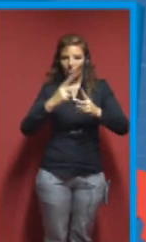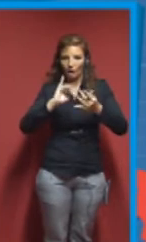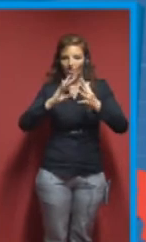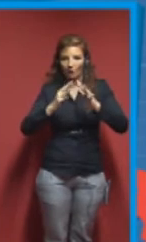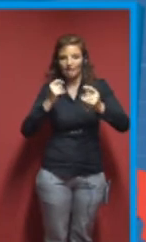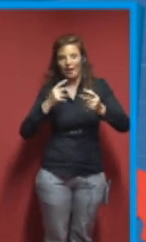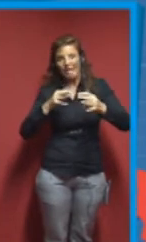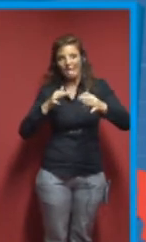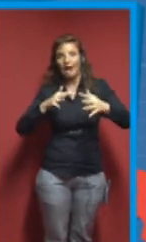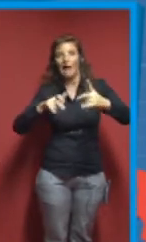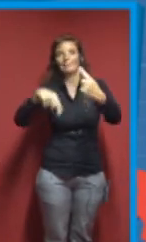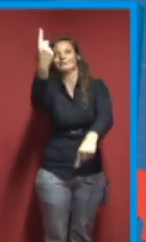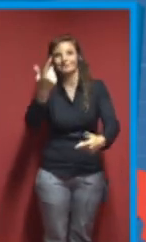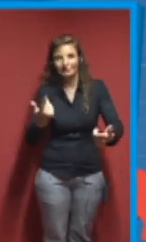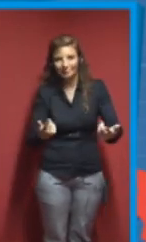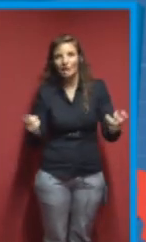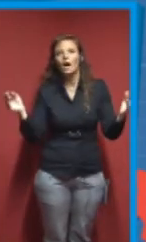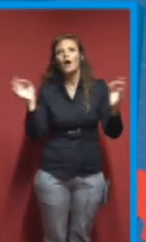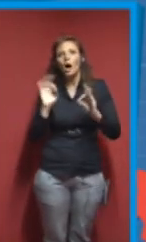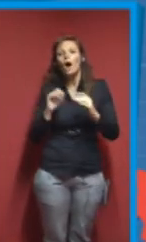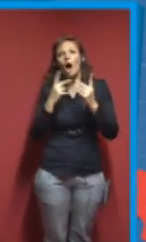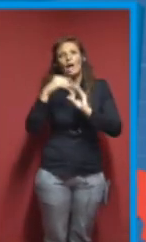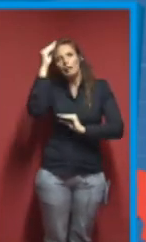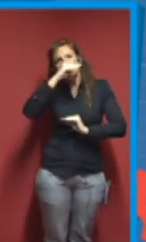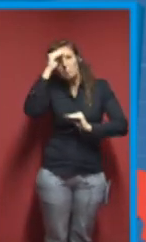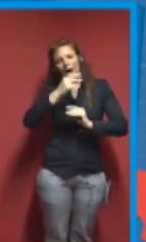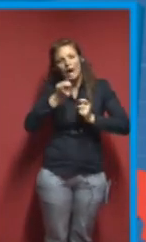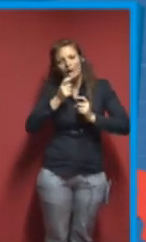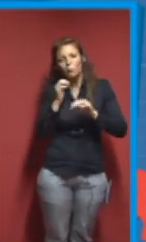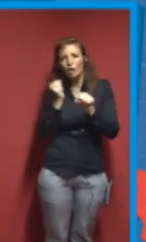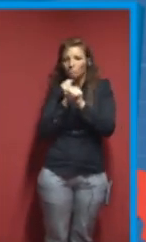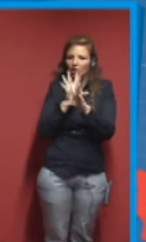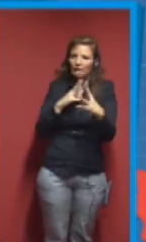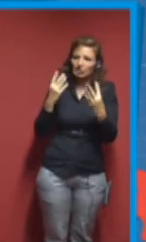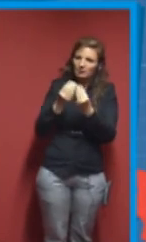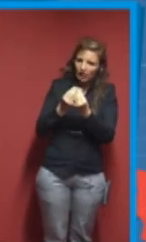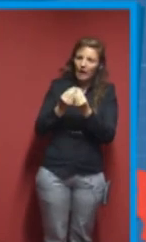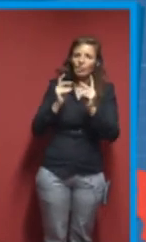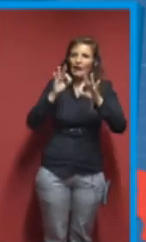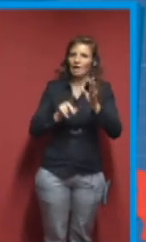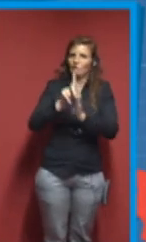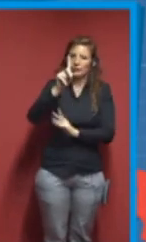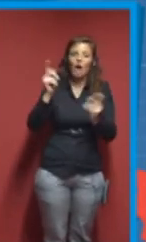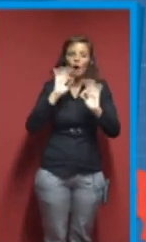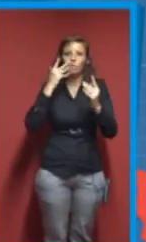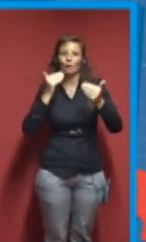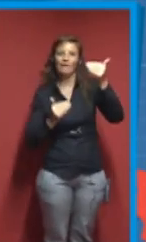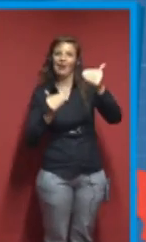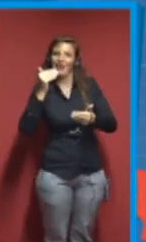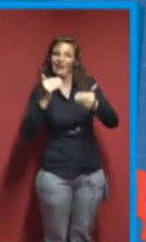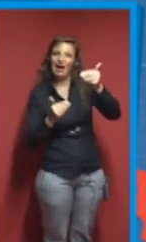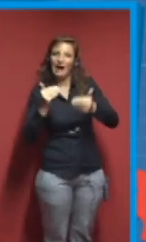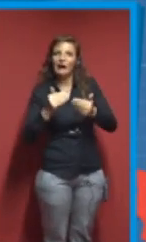work together to do things like propel balls in the air and then catch them. They can do dance performances, so they can coordinate